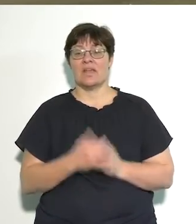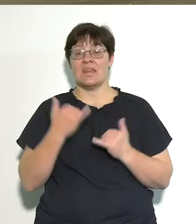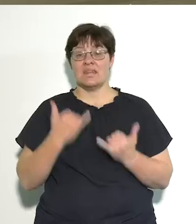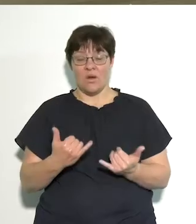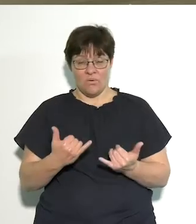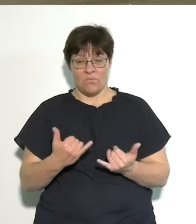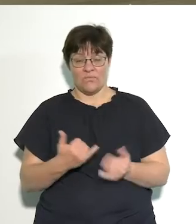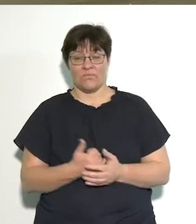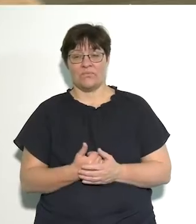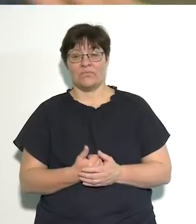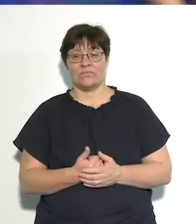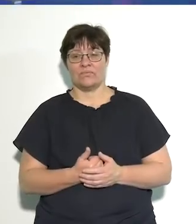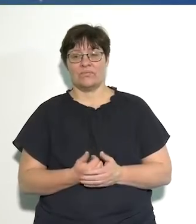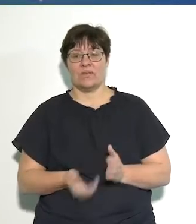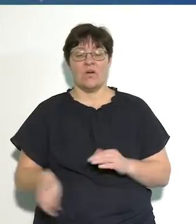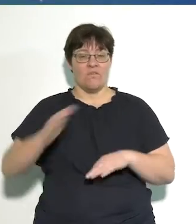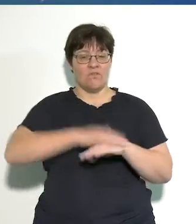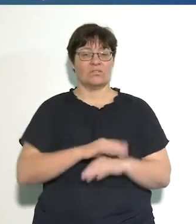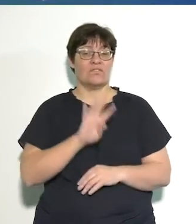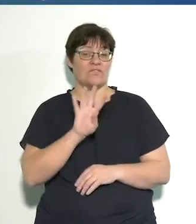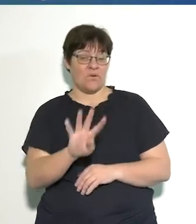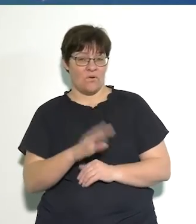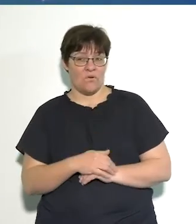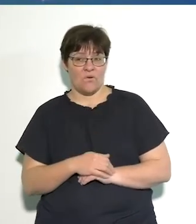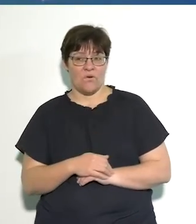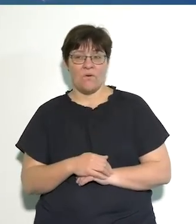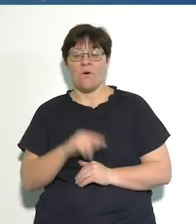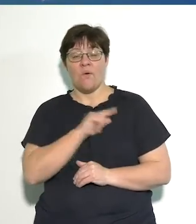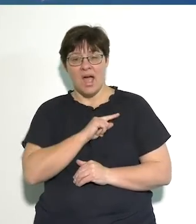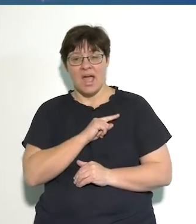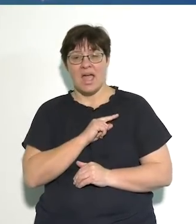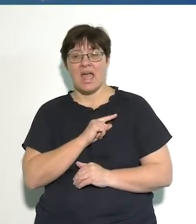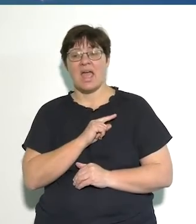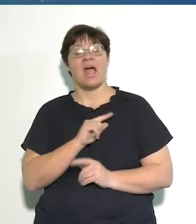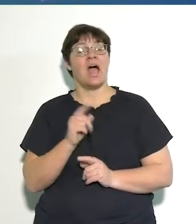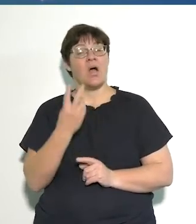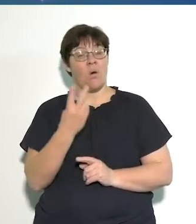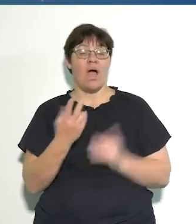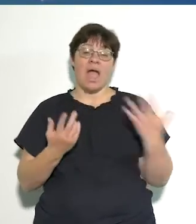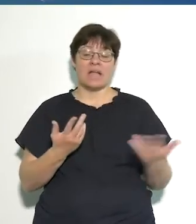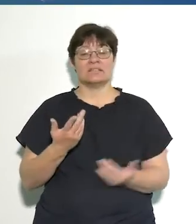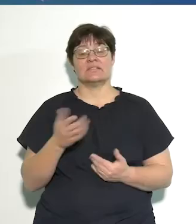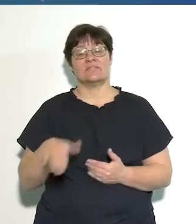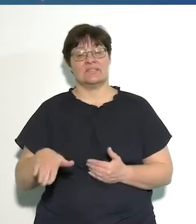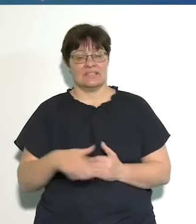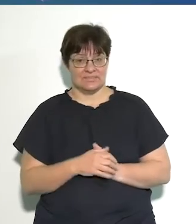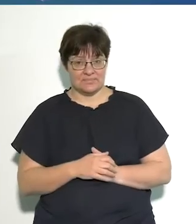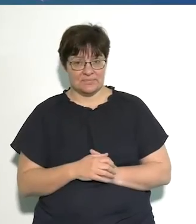And now I'm going to fold it into four because that way I'll get a pair of hands and a pair of